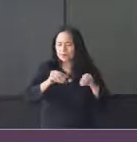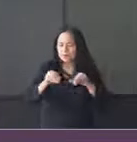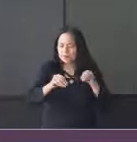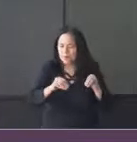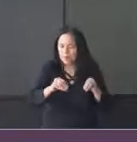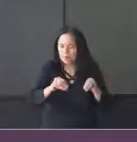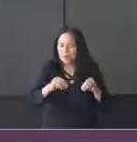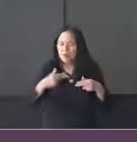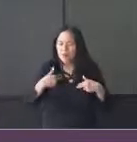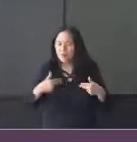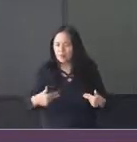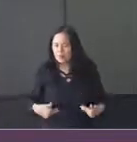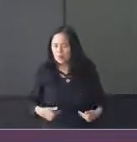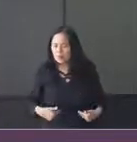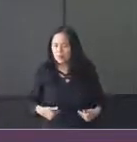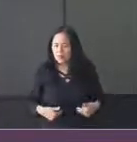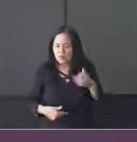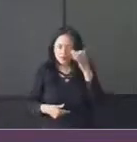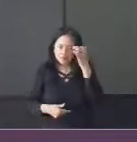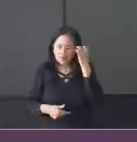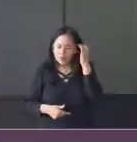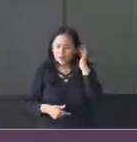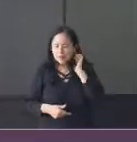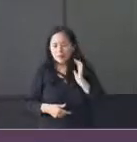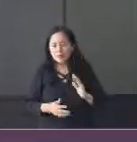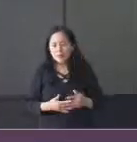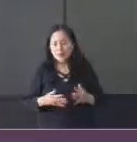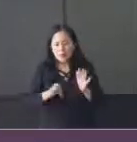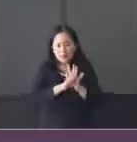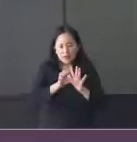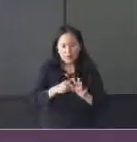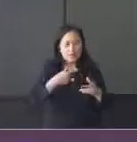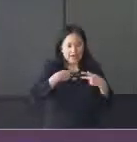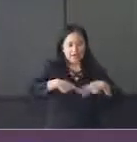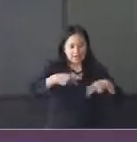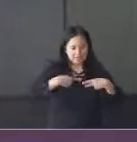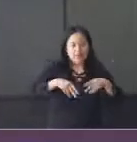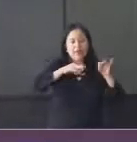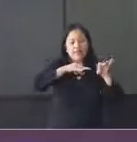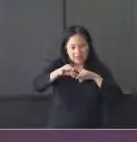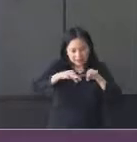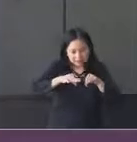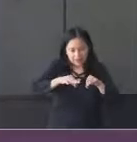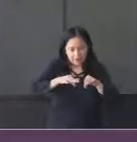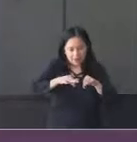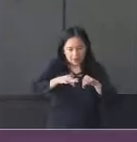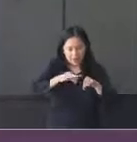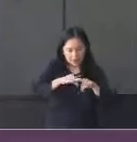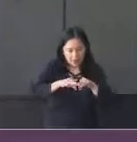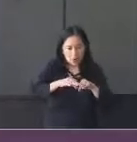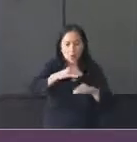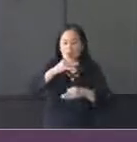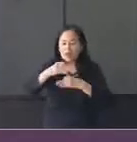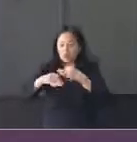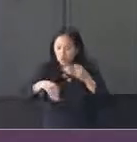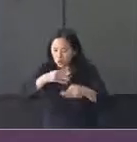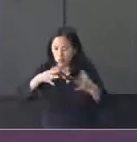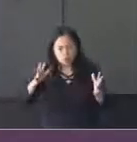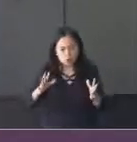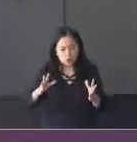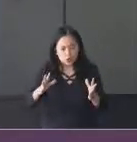a socio-economic integration approach linked to employment, entrepreneurship, work